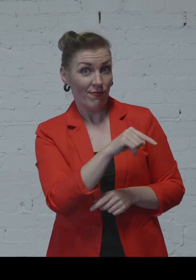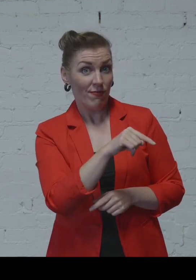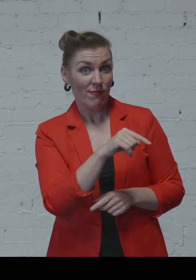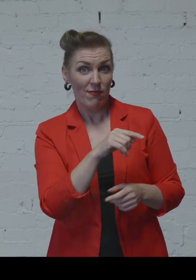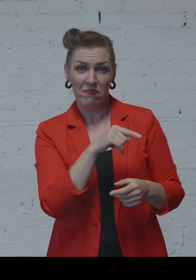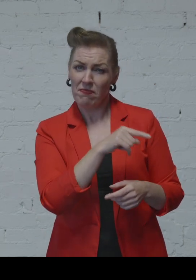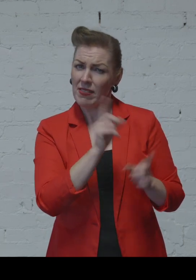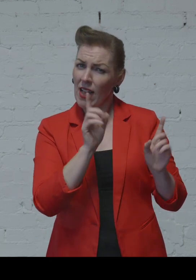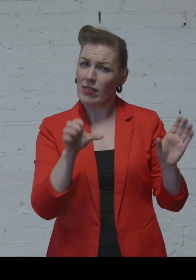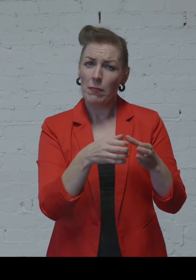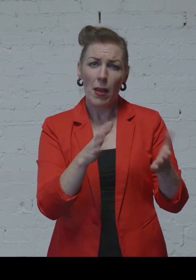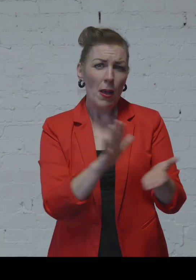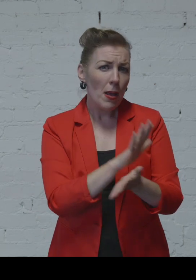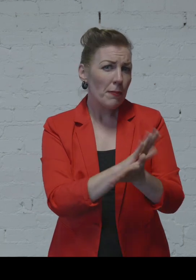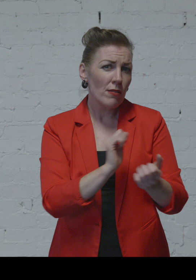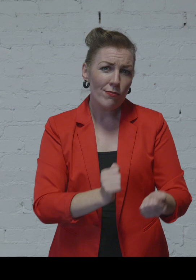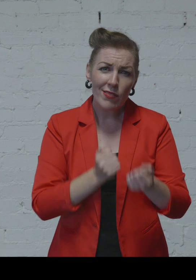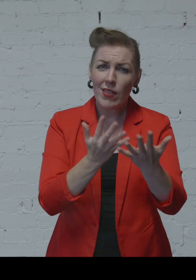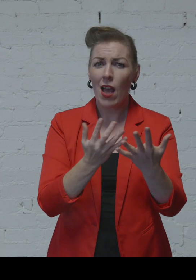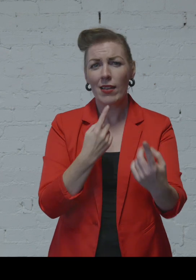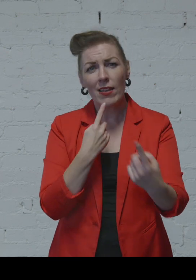provide you with advice and assistance.